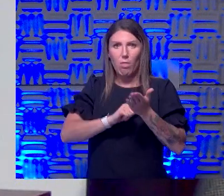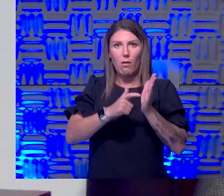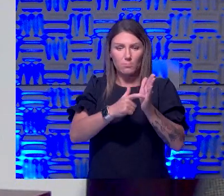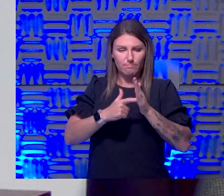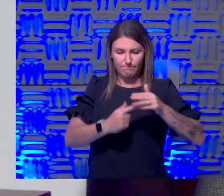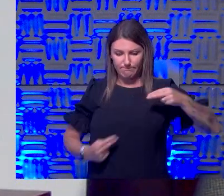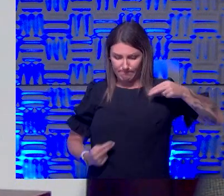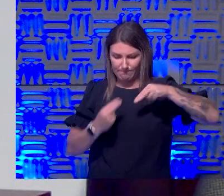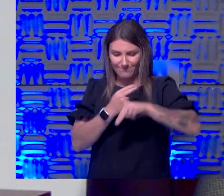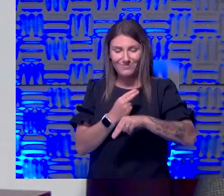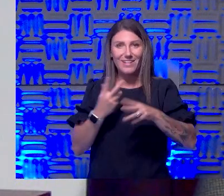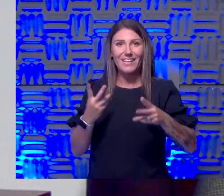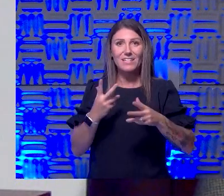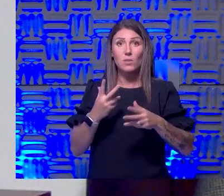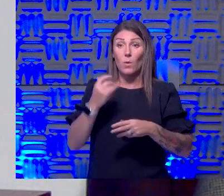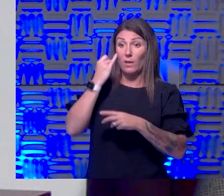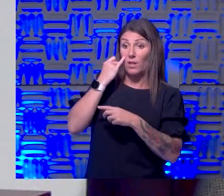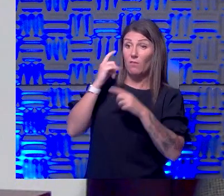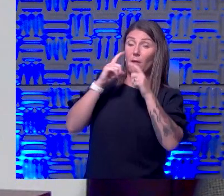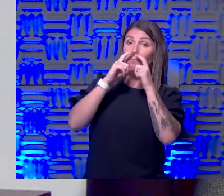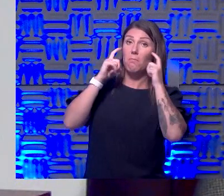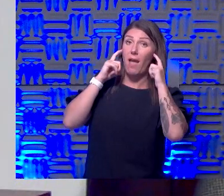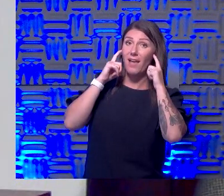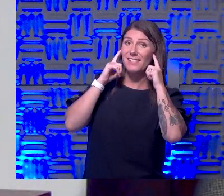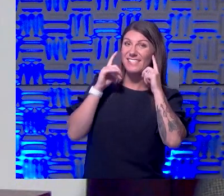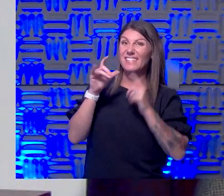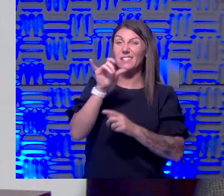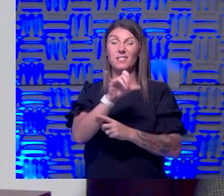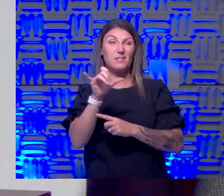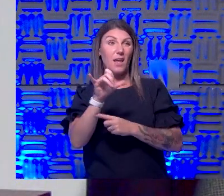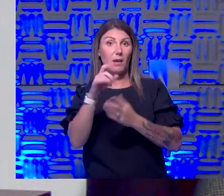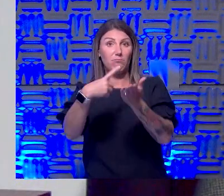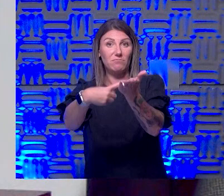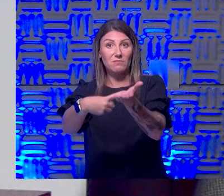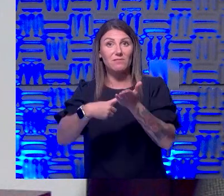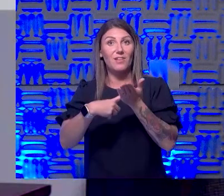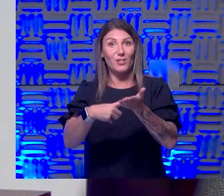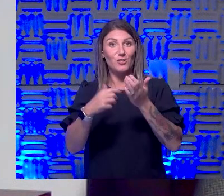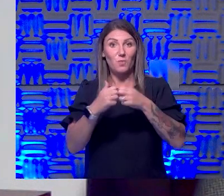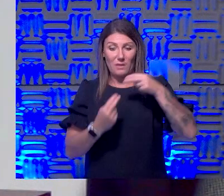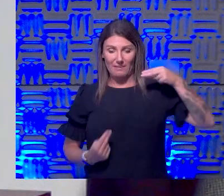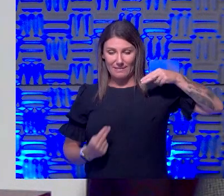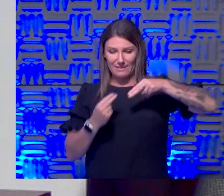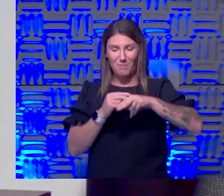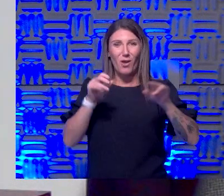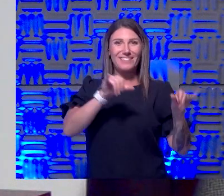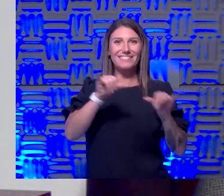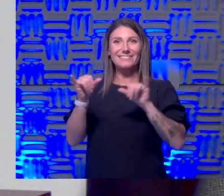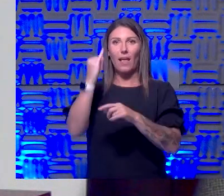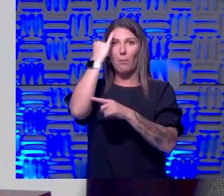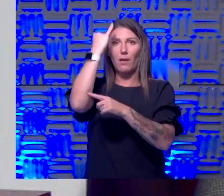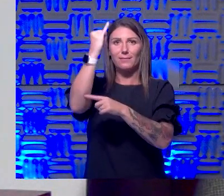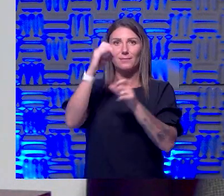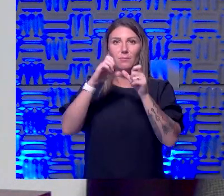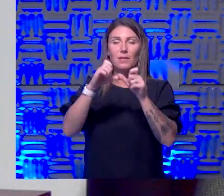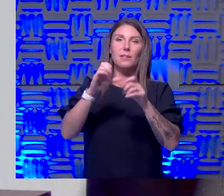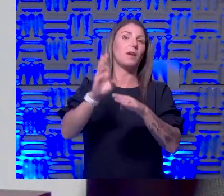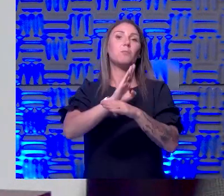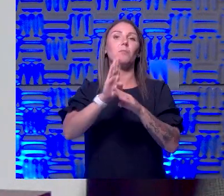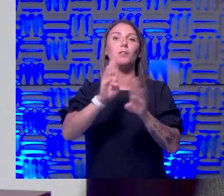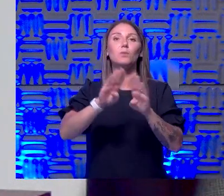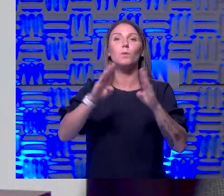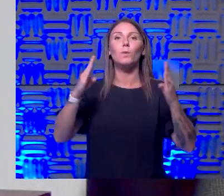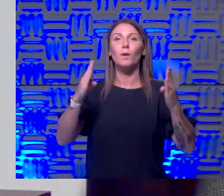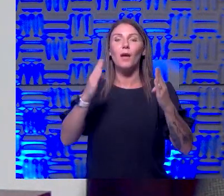mask is, today's seatbelt argument so that we can keep our businesses open, I'm hearing a little bit of the turn